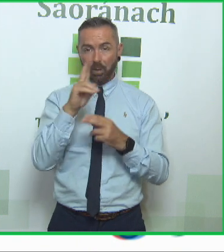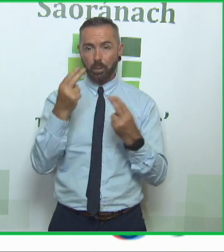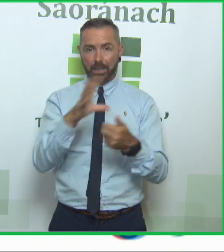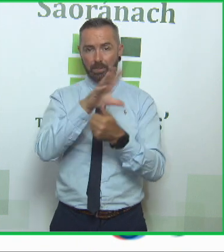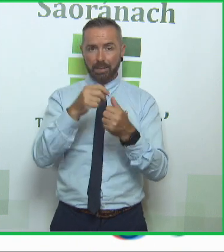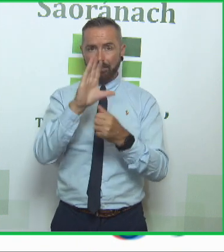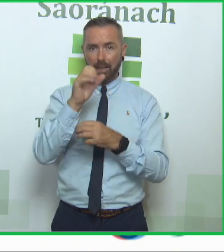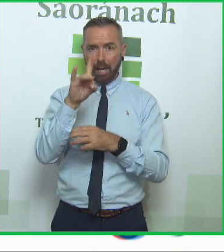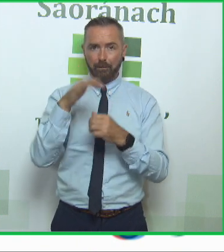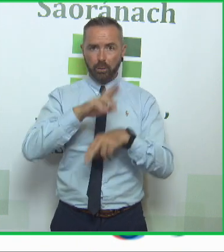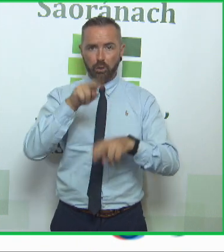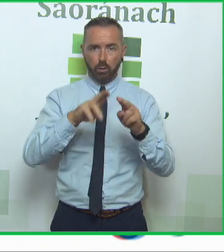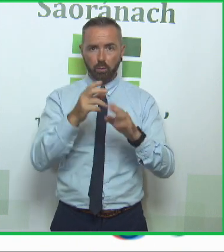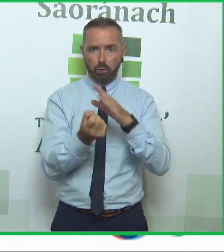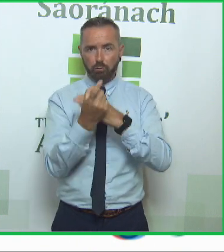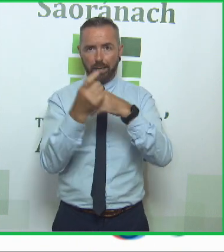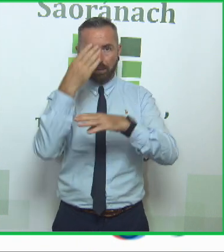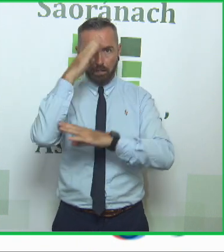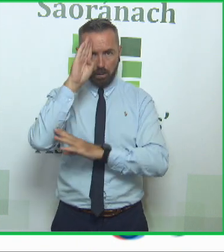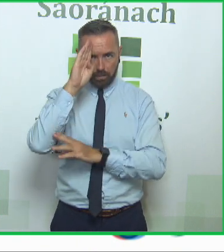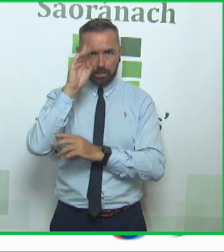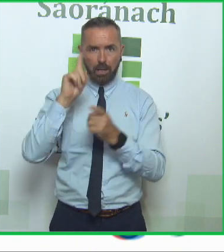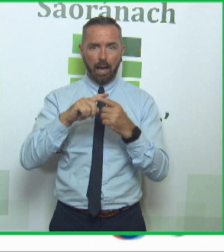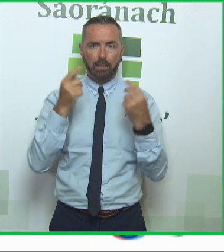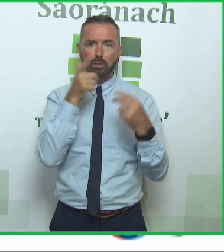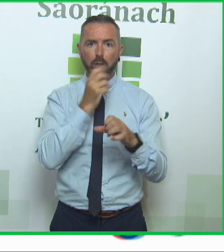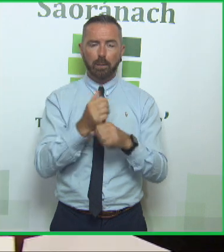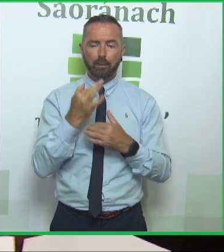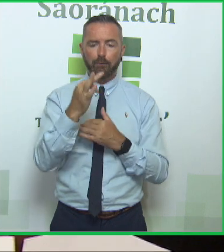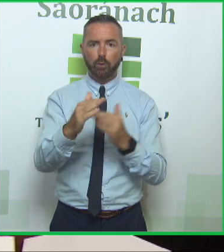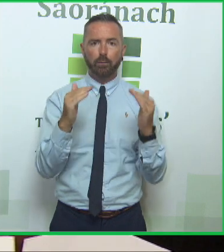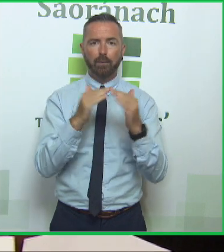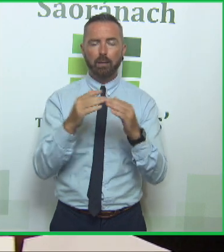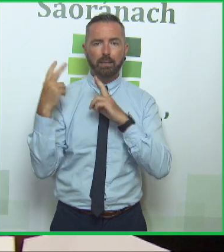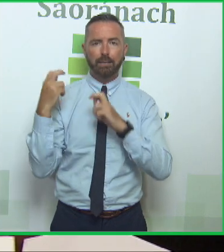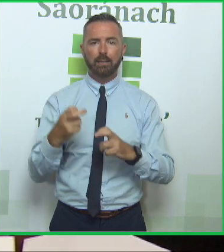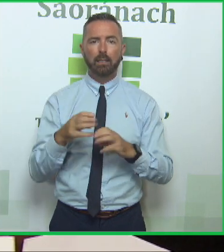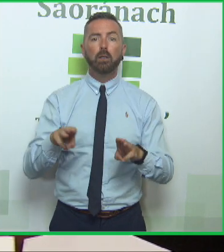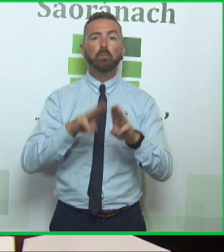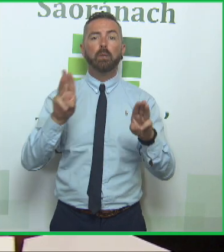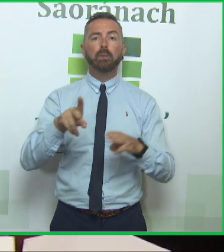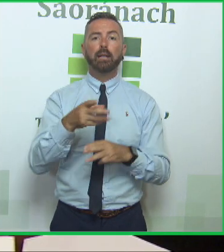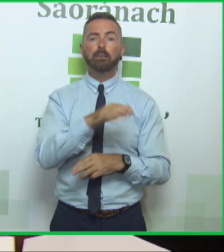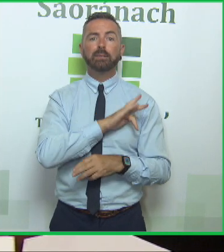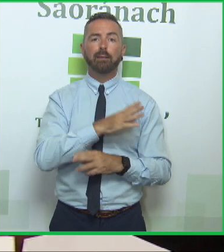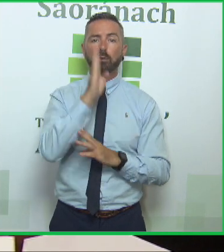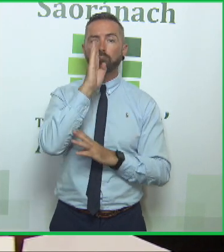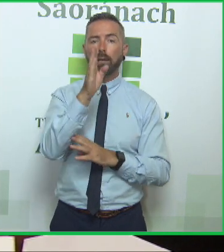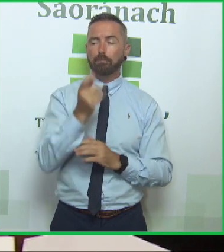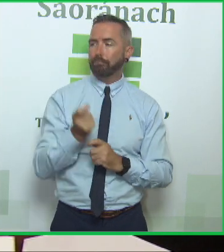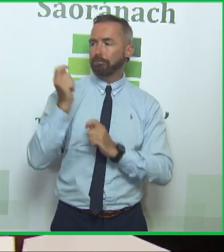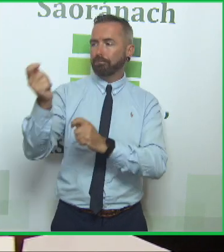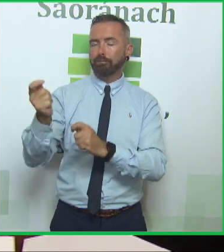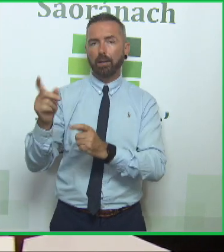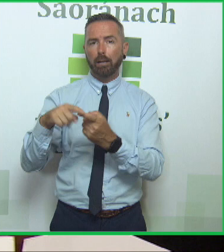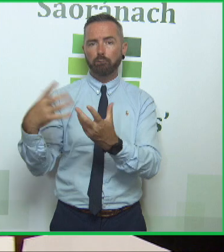for emerging drug trends. We now also need to discuss front-of-house drug analysis, where people can directly give the health service their substances and